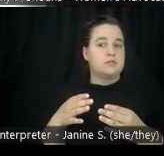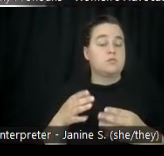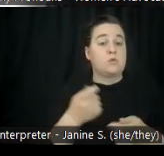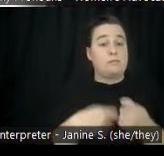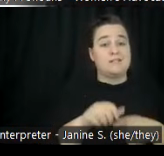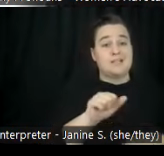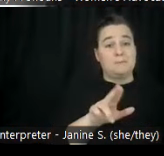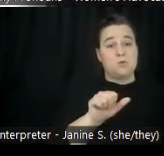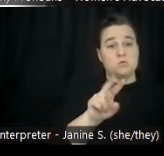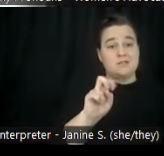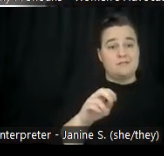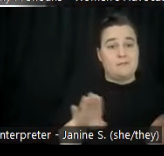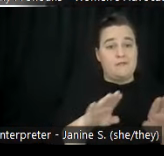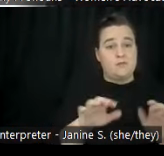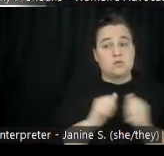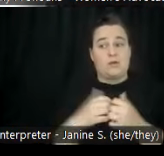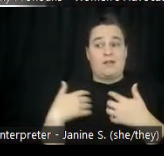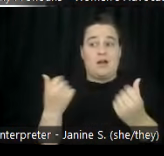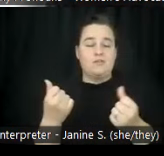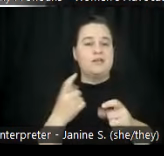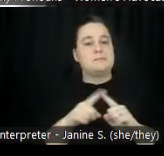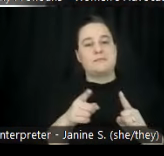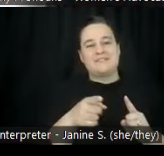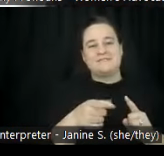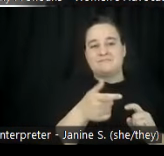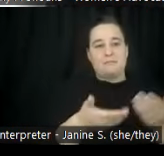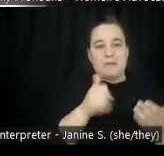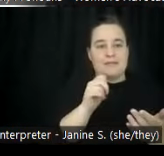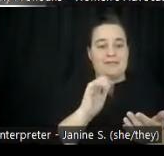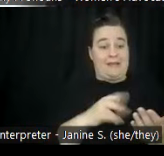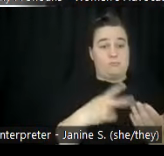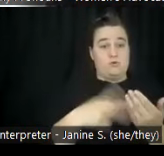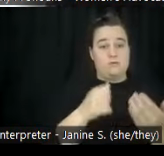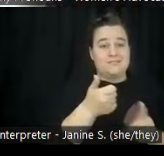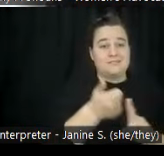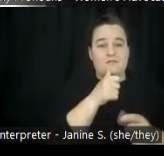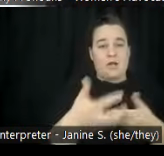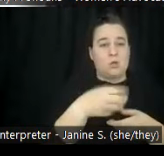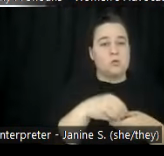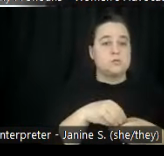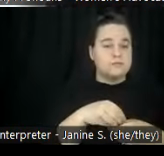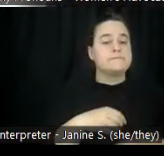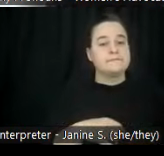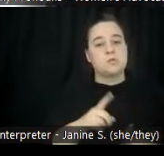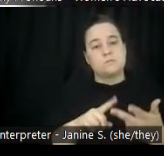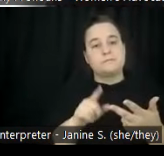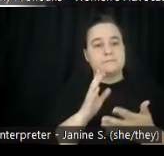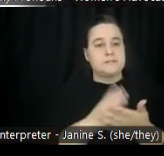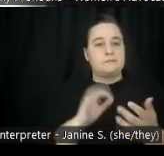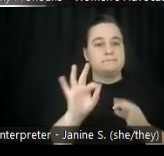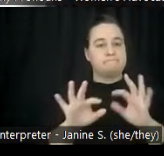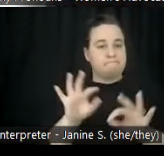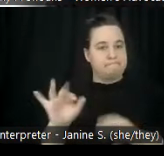ones, but a lot of times they might not be as inclusive as they could be. So those are all some suggestions to consider as well.